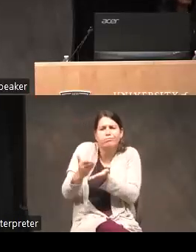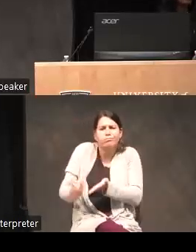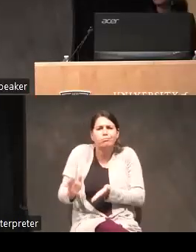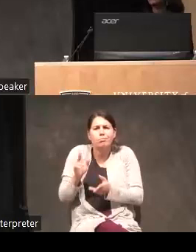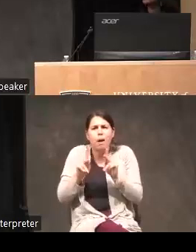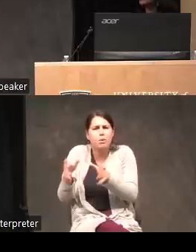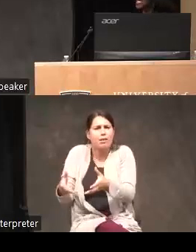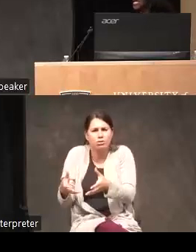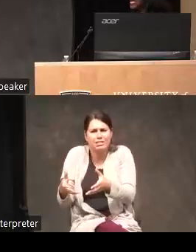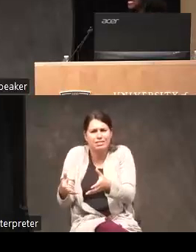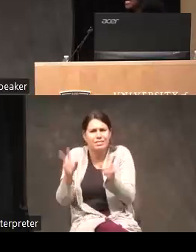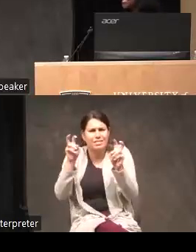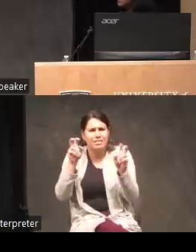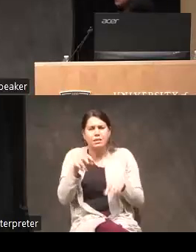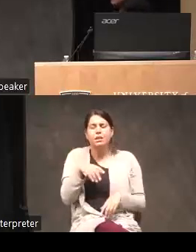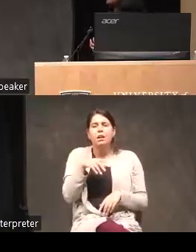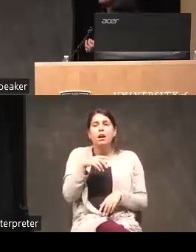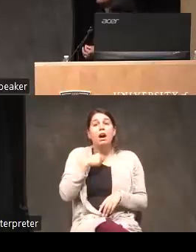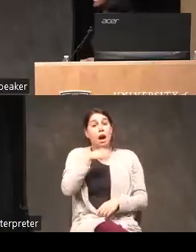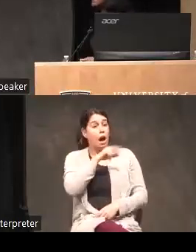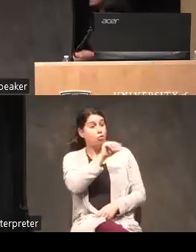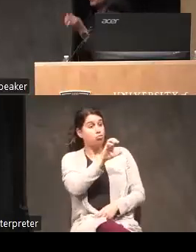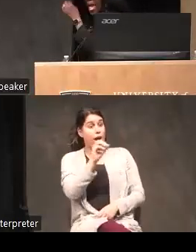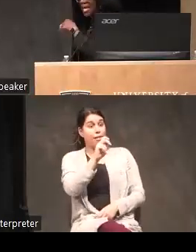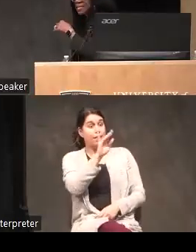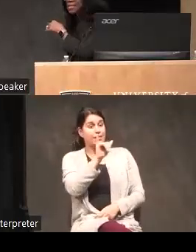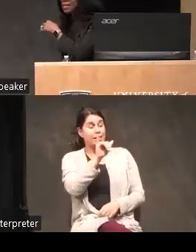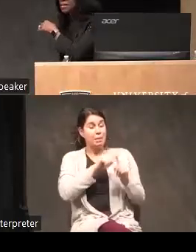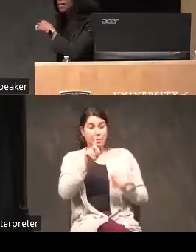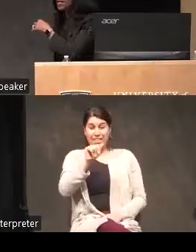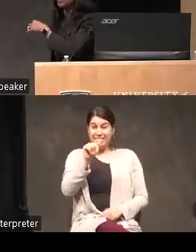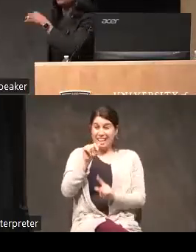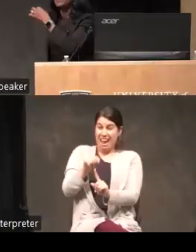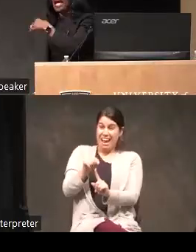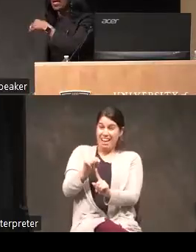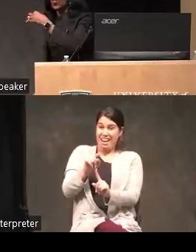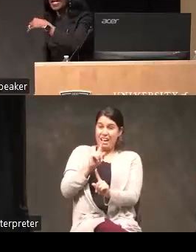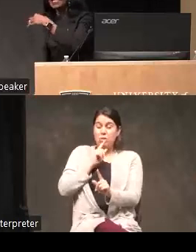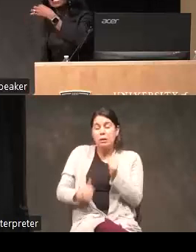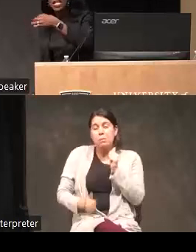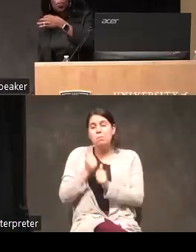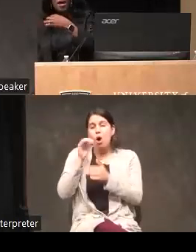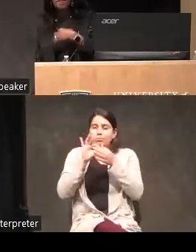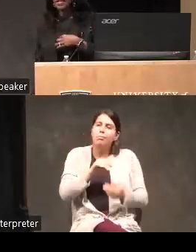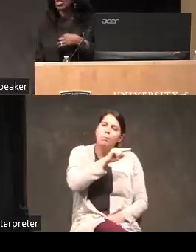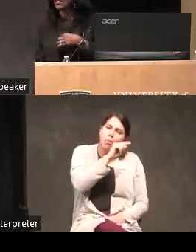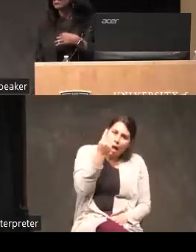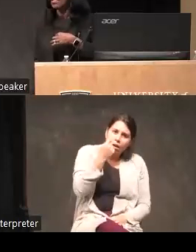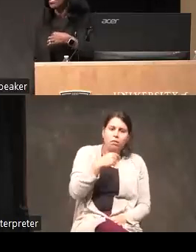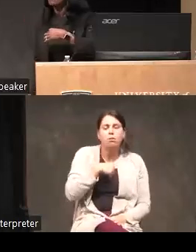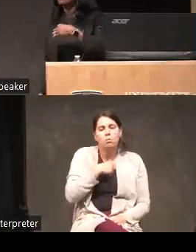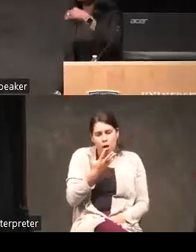race and ethnicity today, the data is best on Black, white, Latino